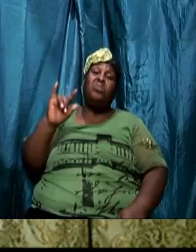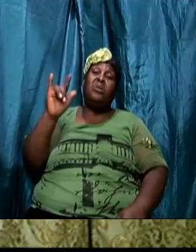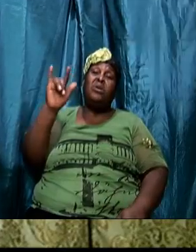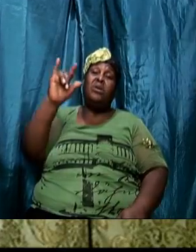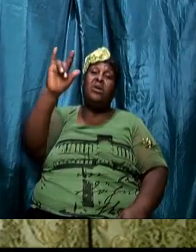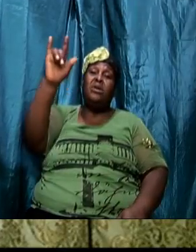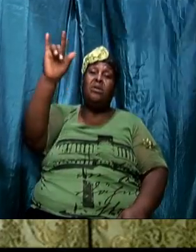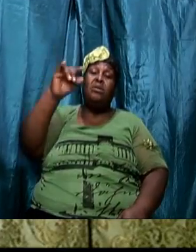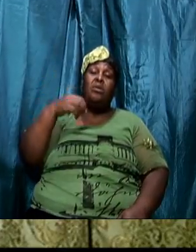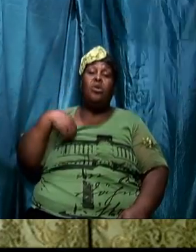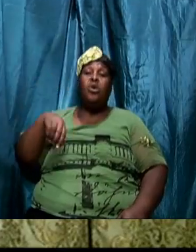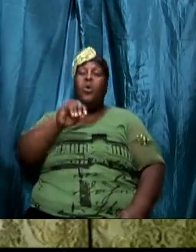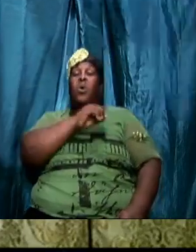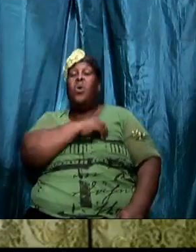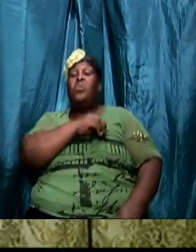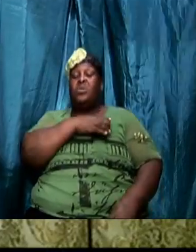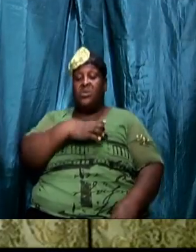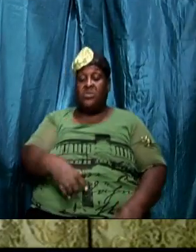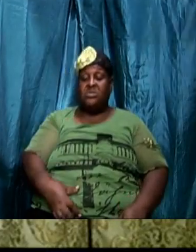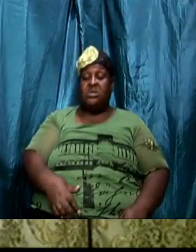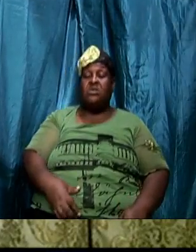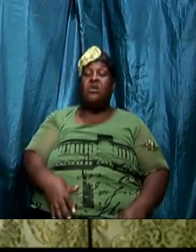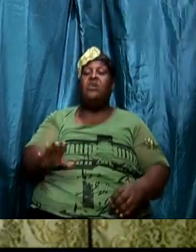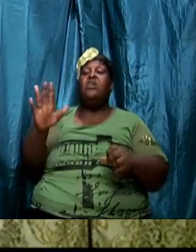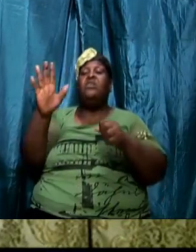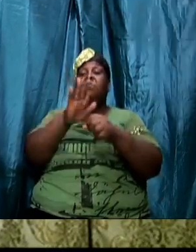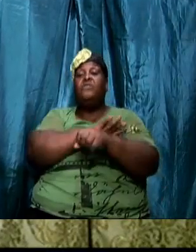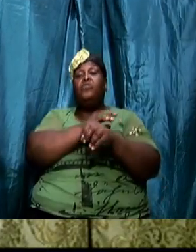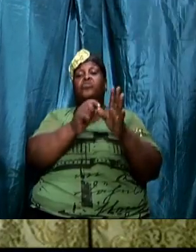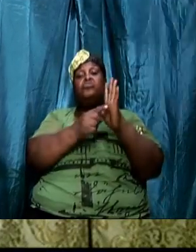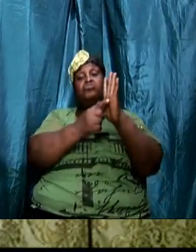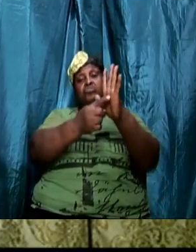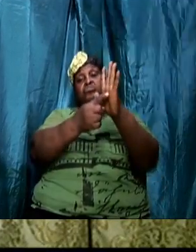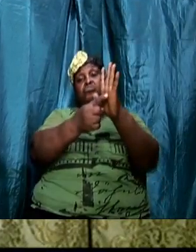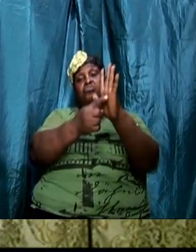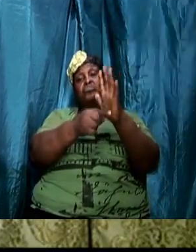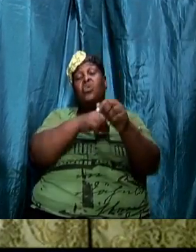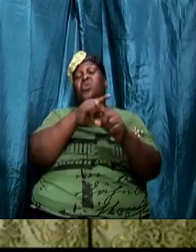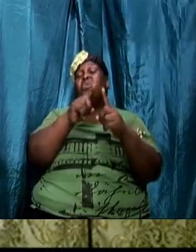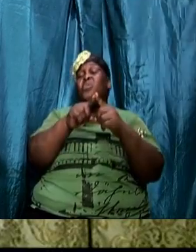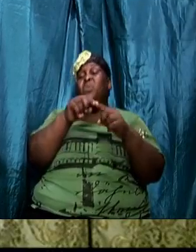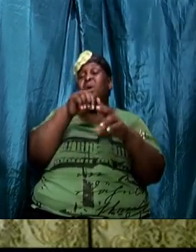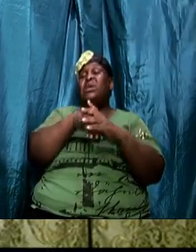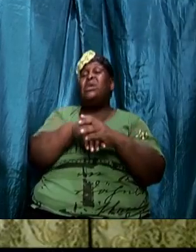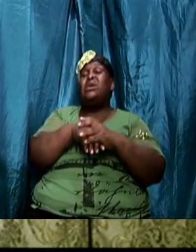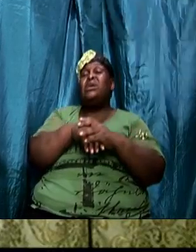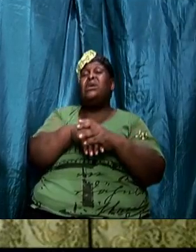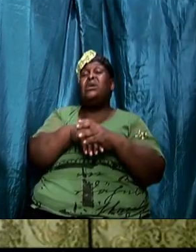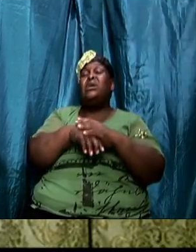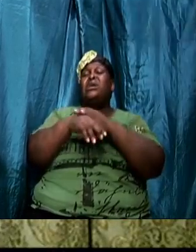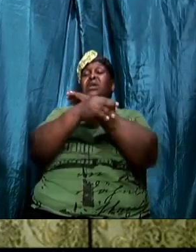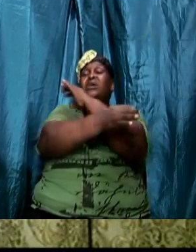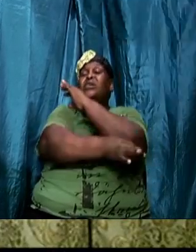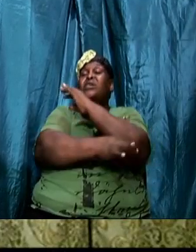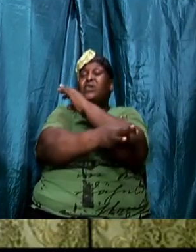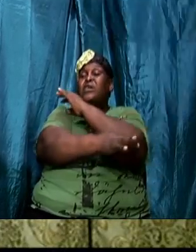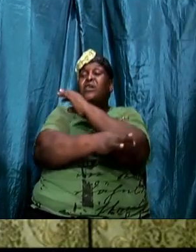Our Christianity is on full show when we are in a foreign land.